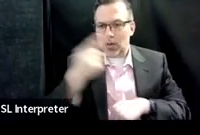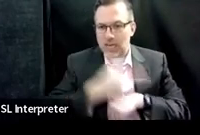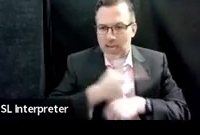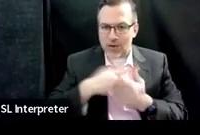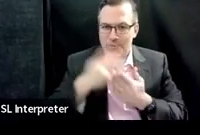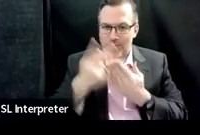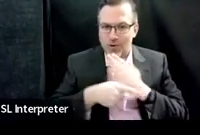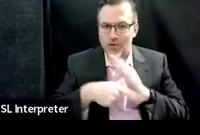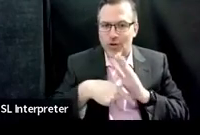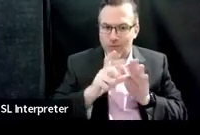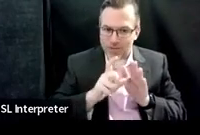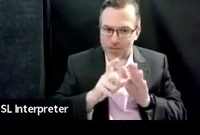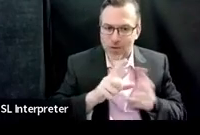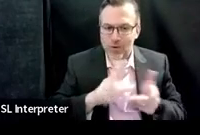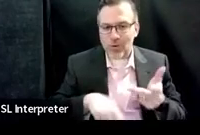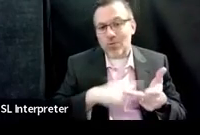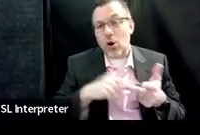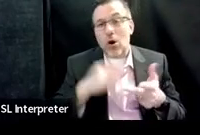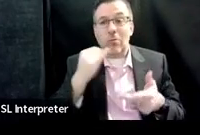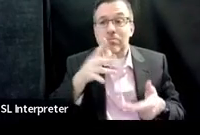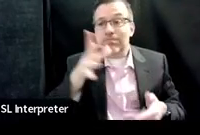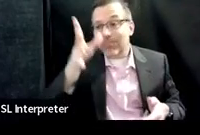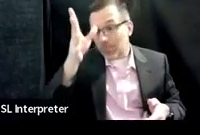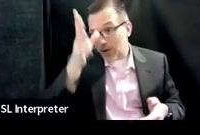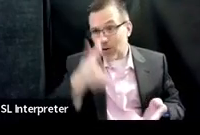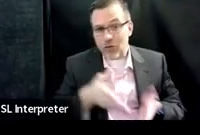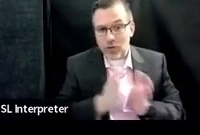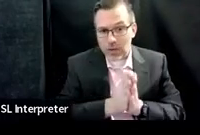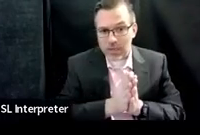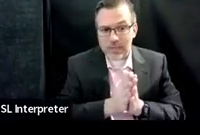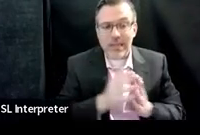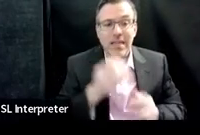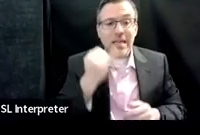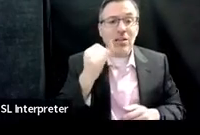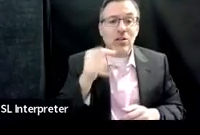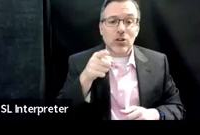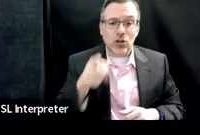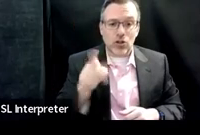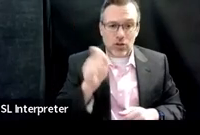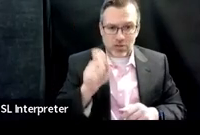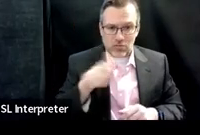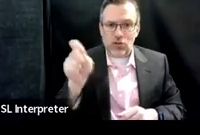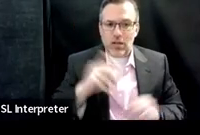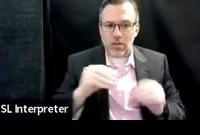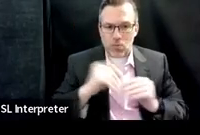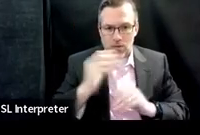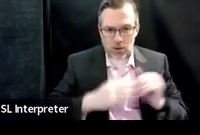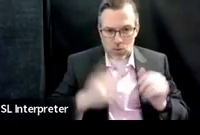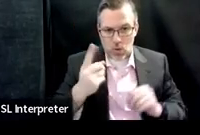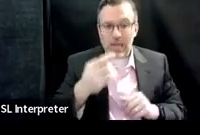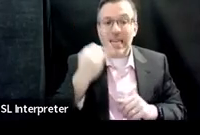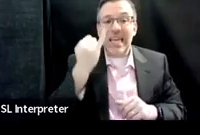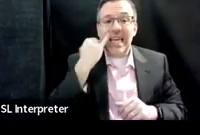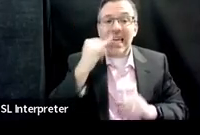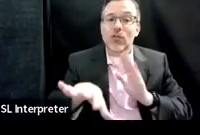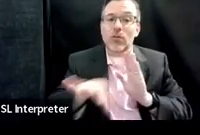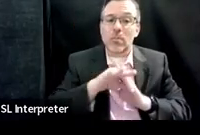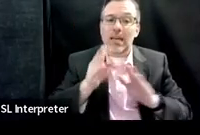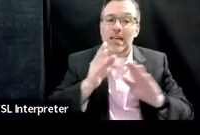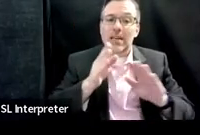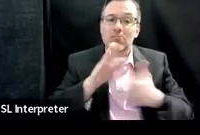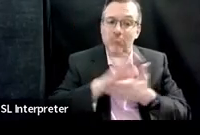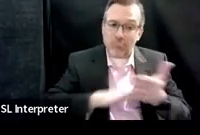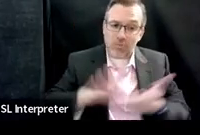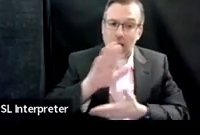doing talking about post-secondary goals and transition services, that you check off that post-secondary goals